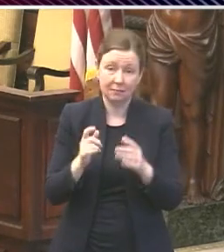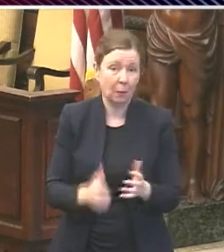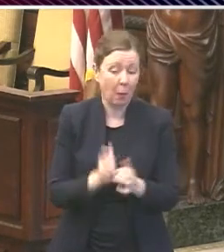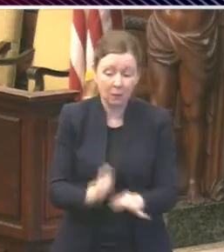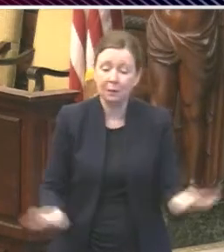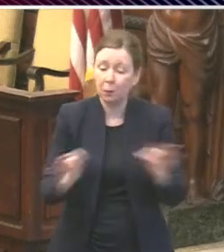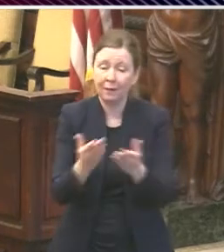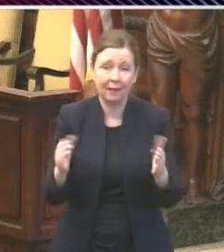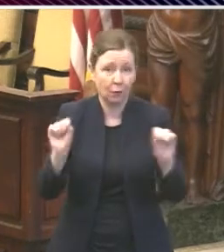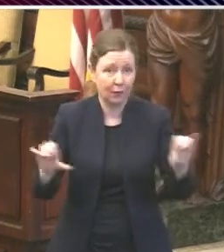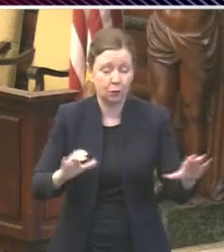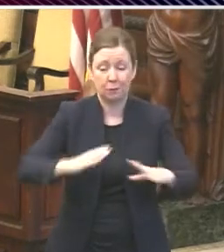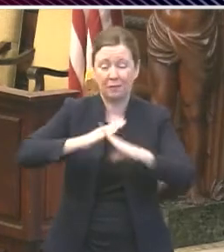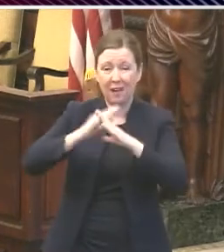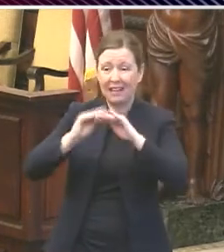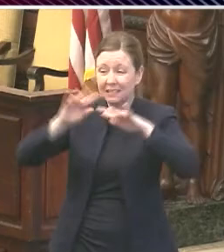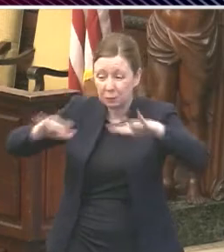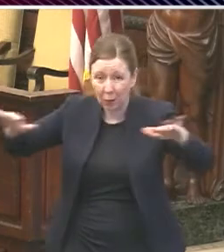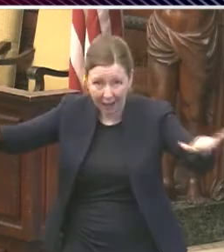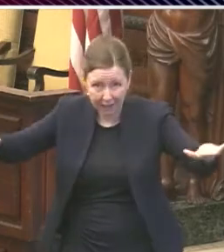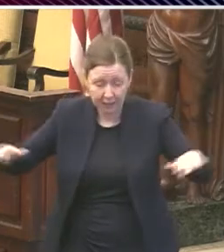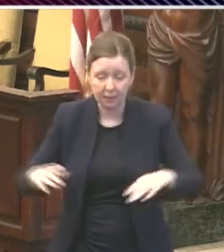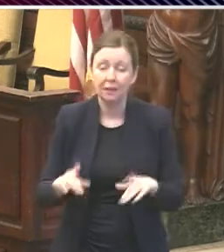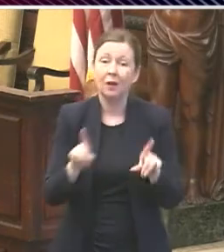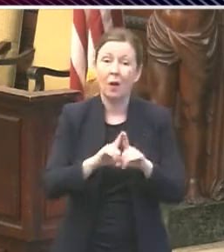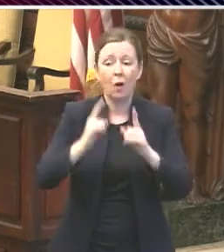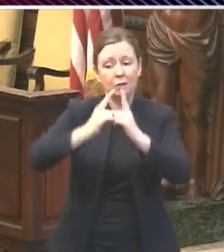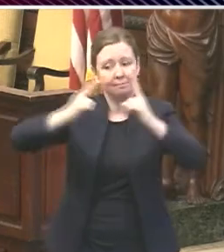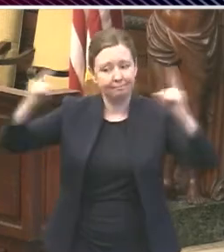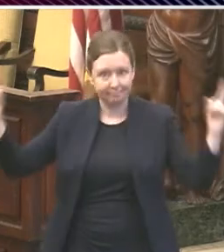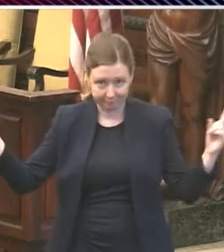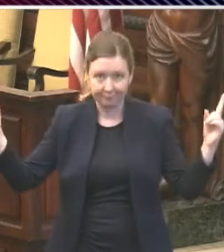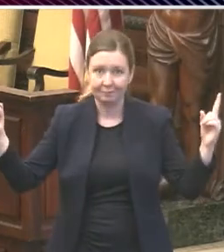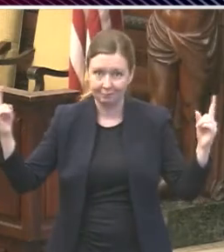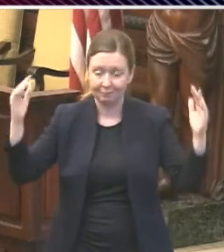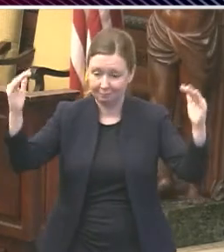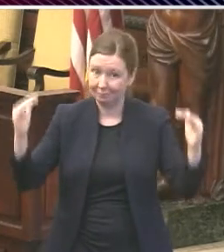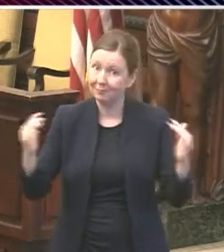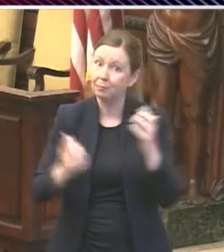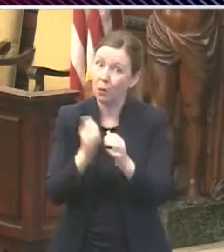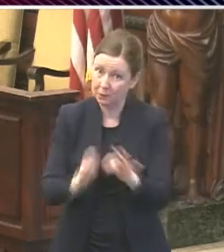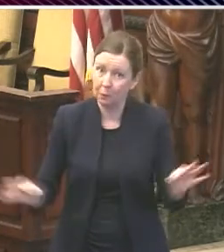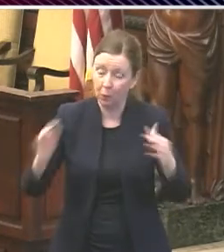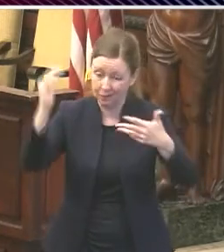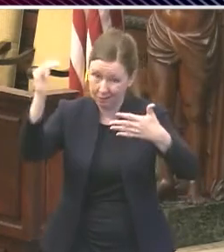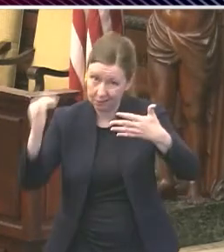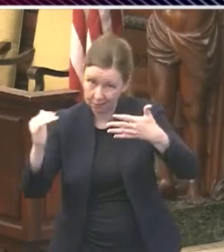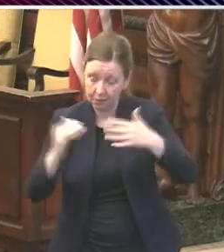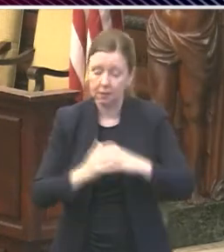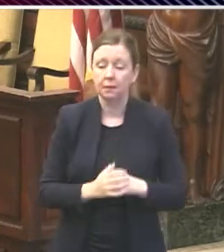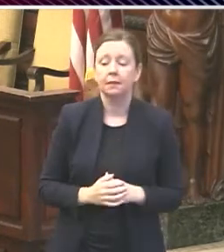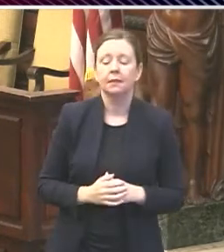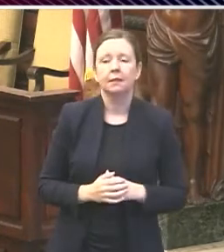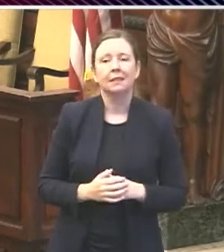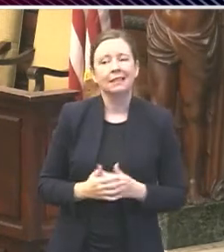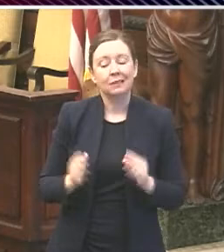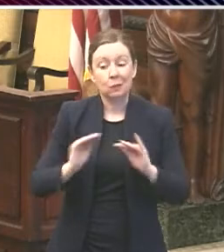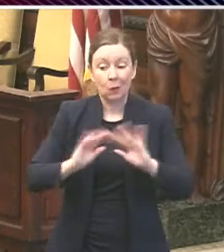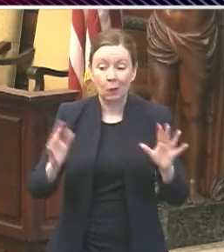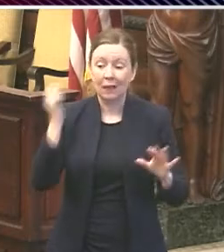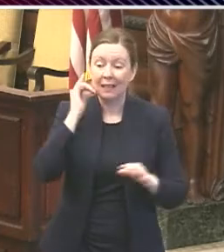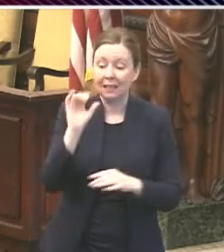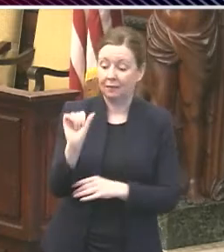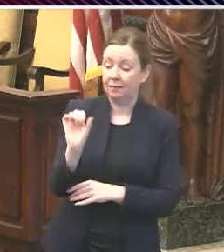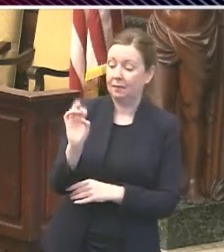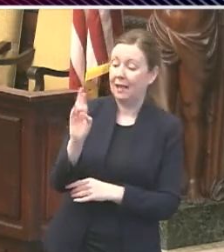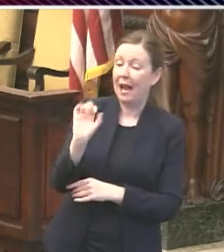do to prevent spread. And then having a physical distance from another person is the next most important thing you can do. So it's unclear, though, if aerosols